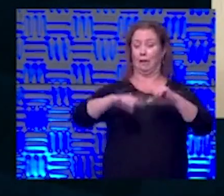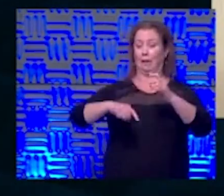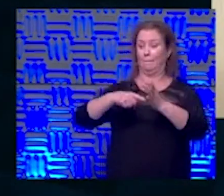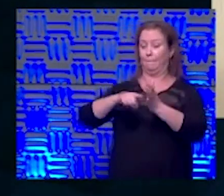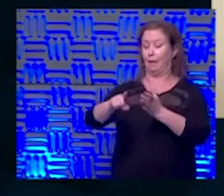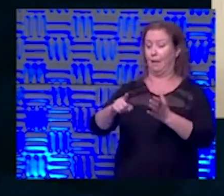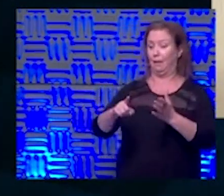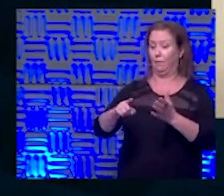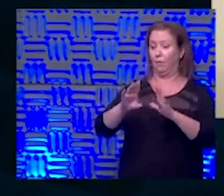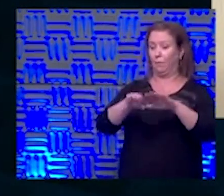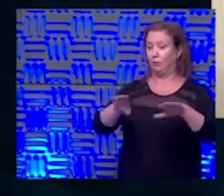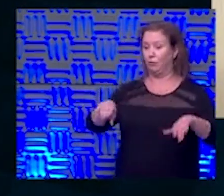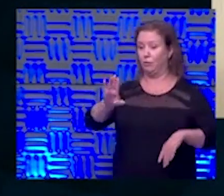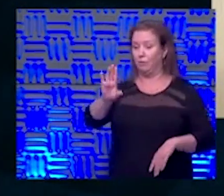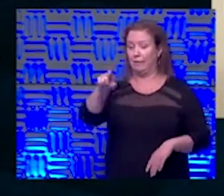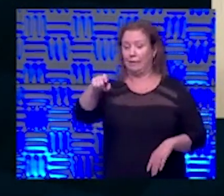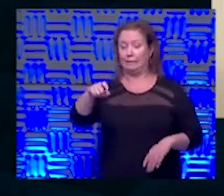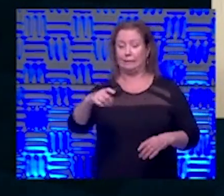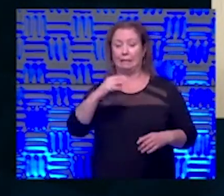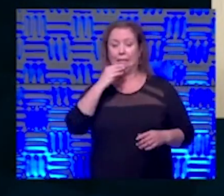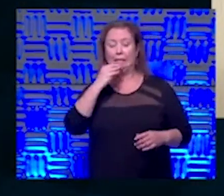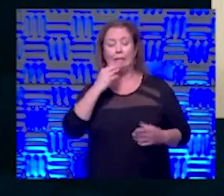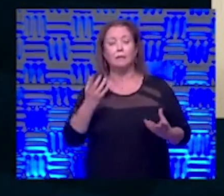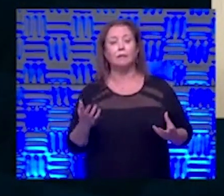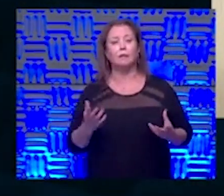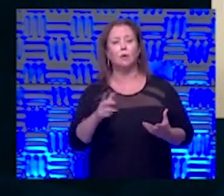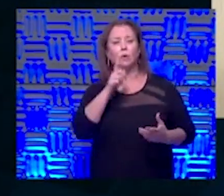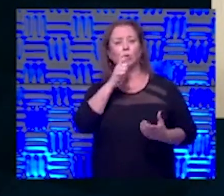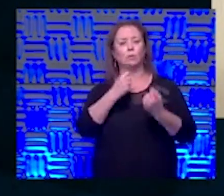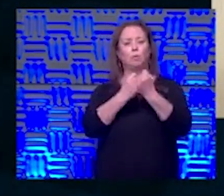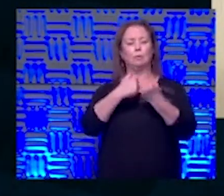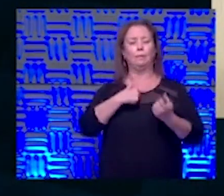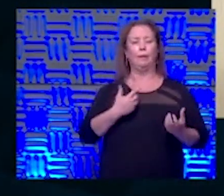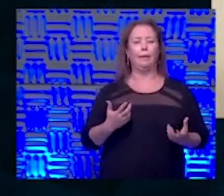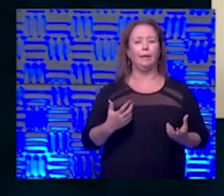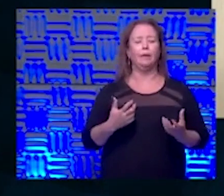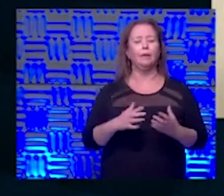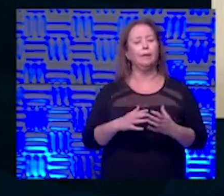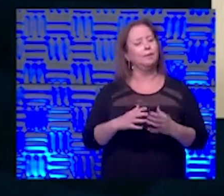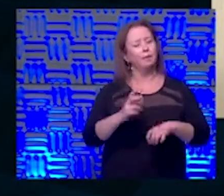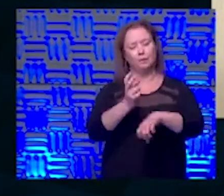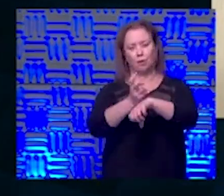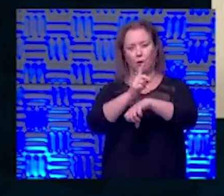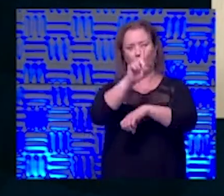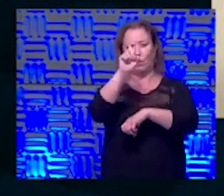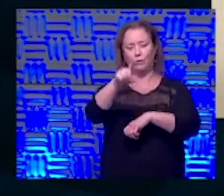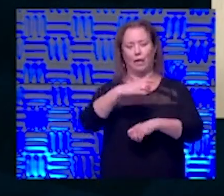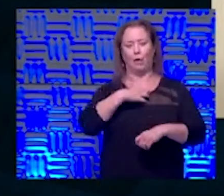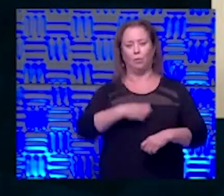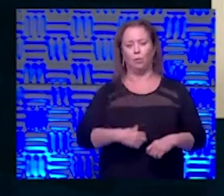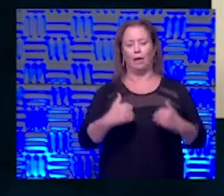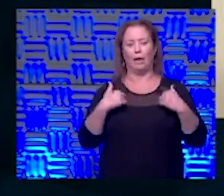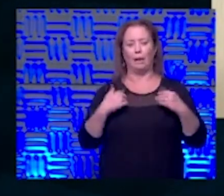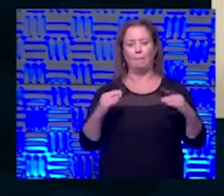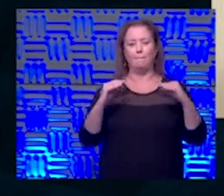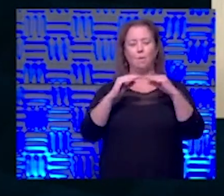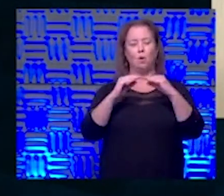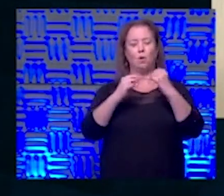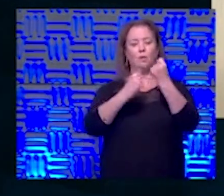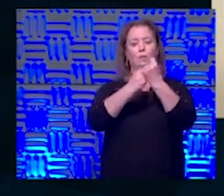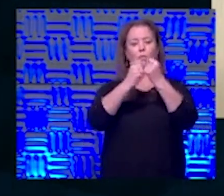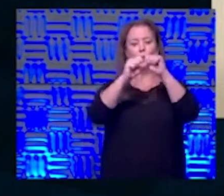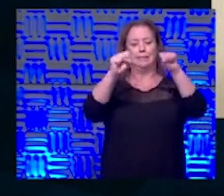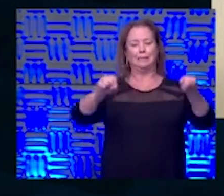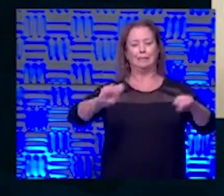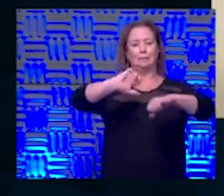my children need, then who is there to support me? So that is such a difficult question, and I wish we had more support systems in